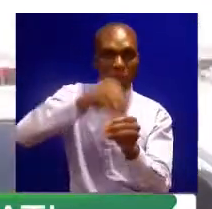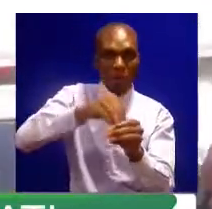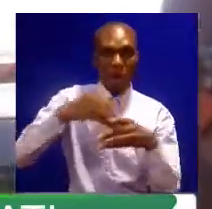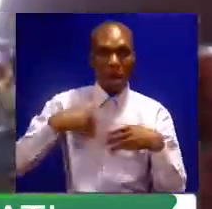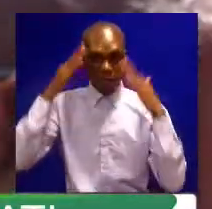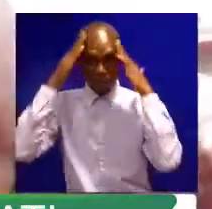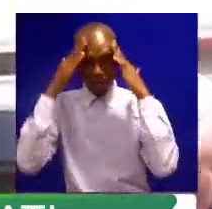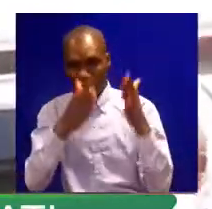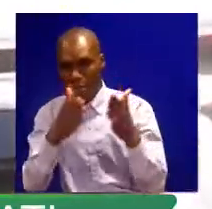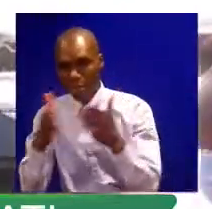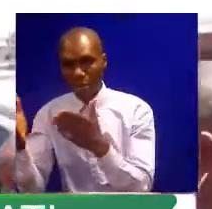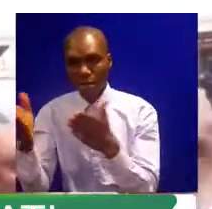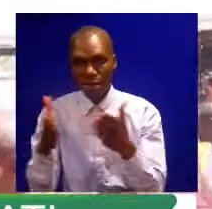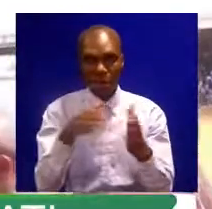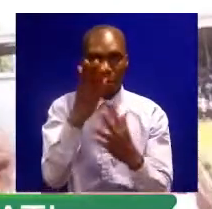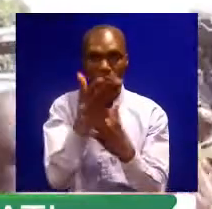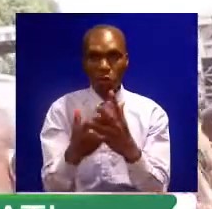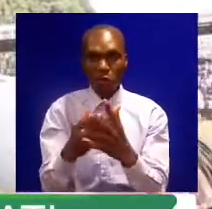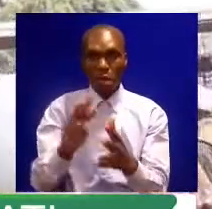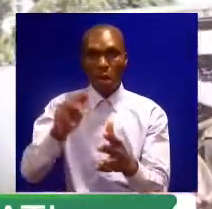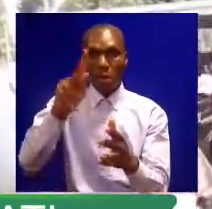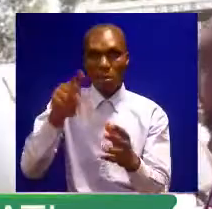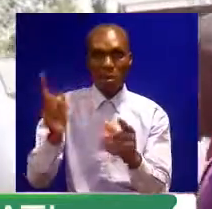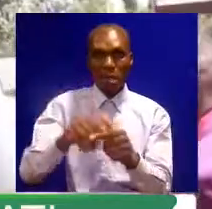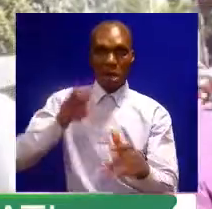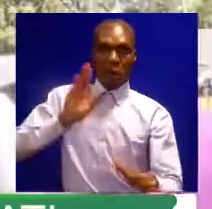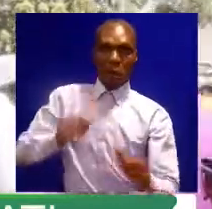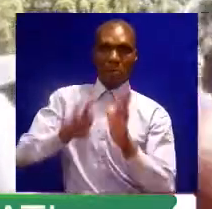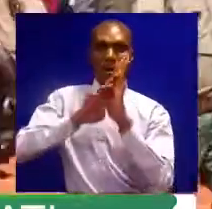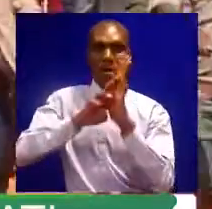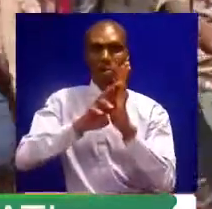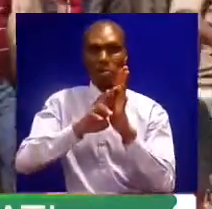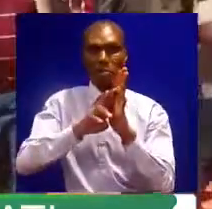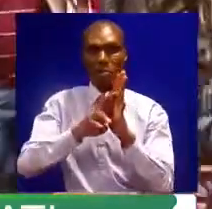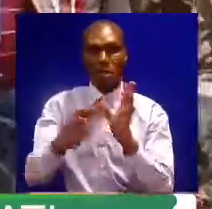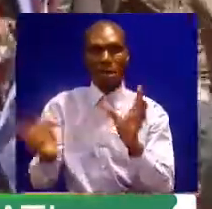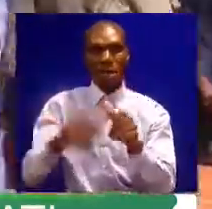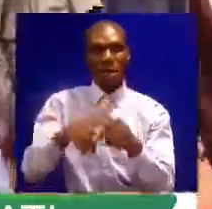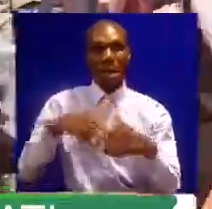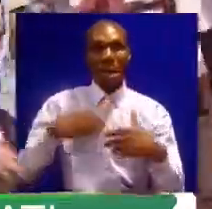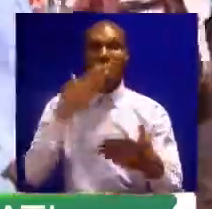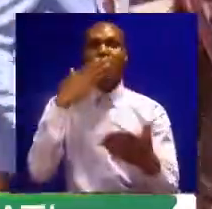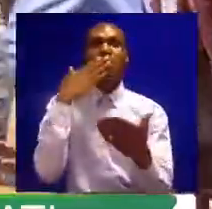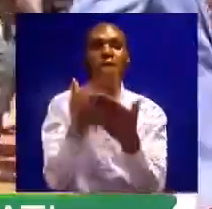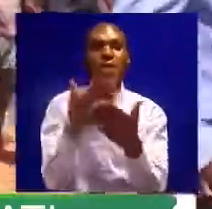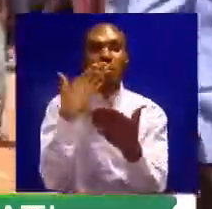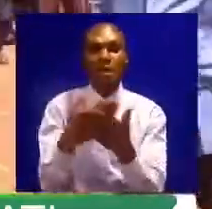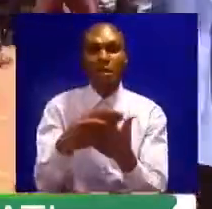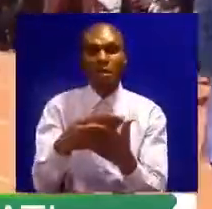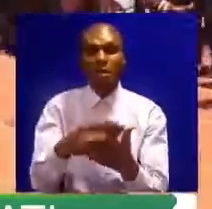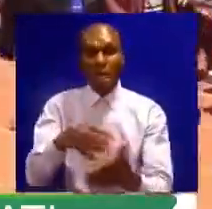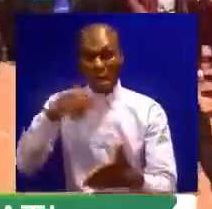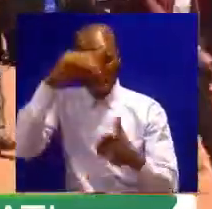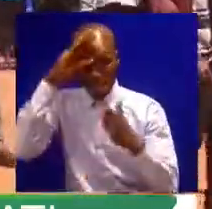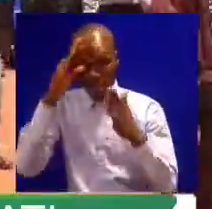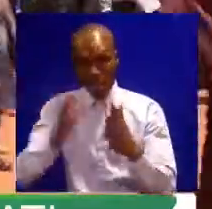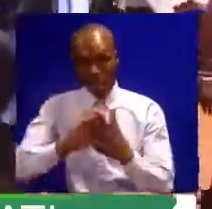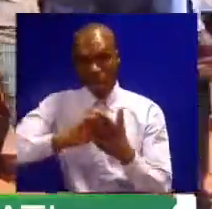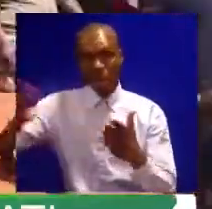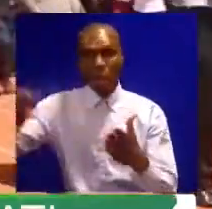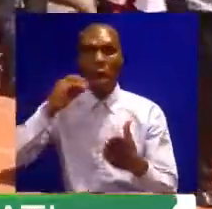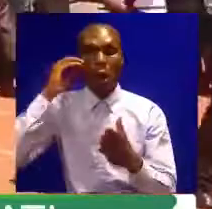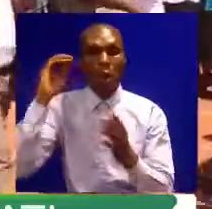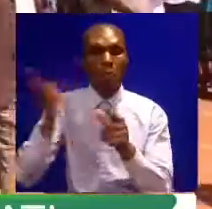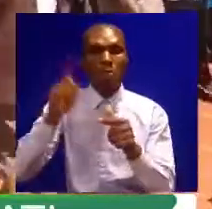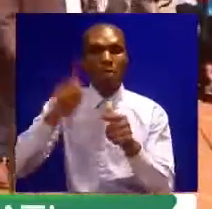boigo gati ya baba bunge na boigo om women rep nigo berne ryambu yo mugavano ku rwabisi James Yongwae ase